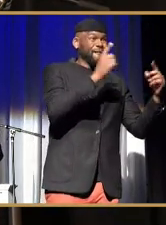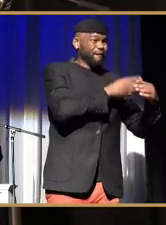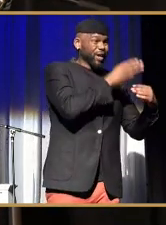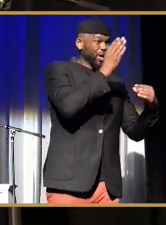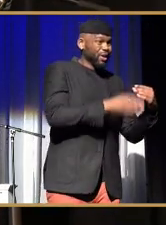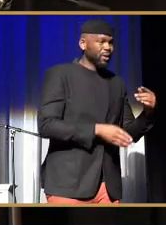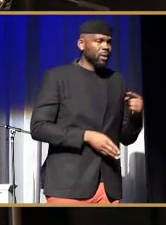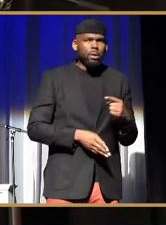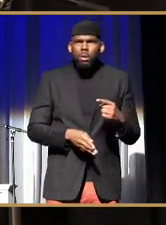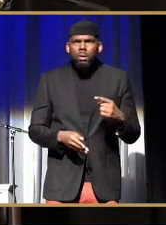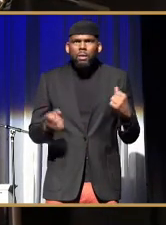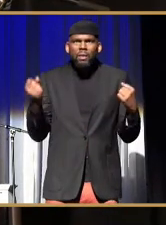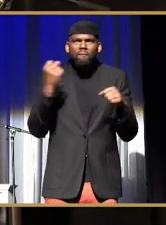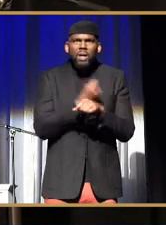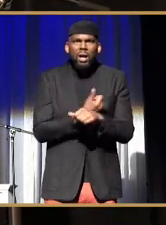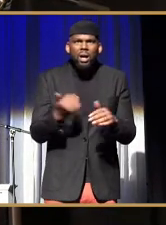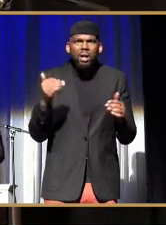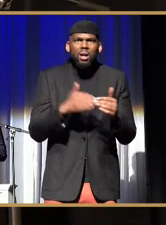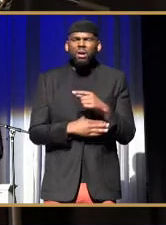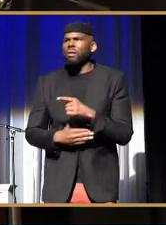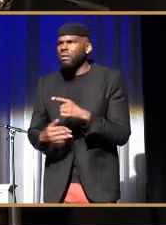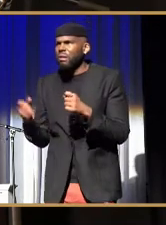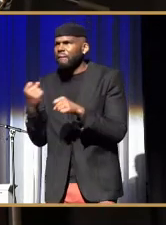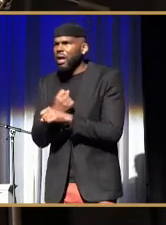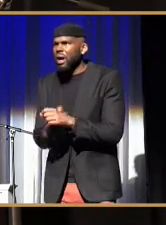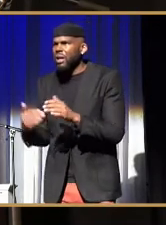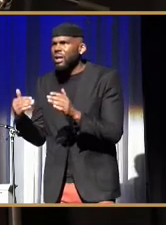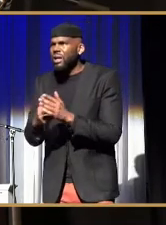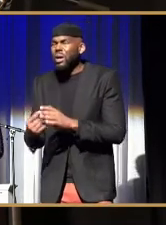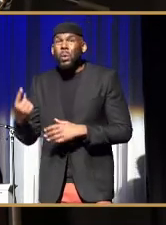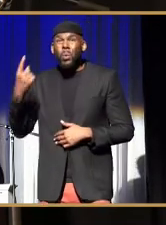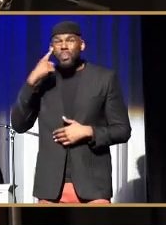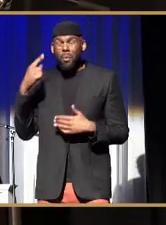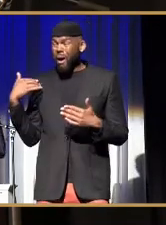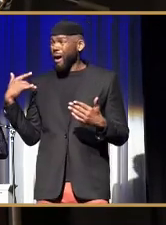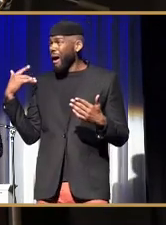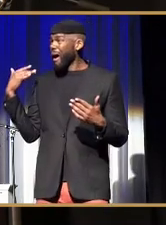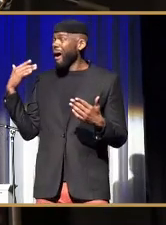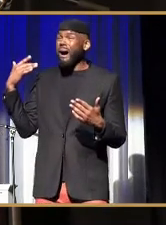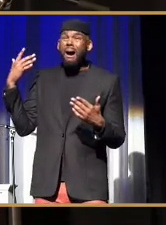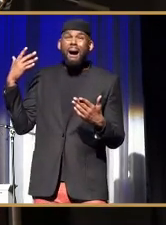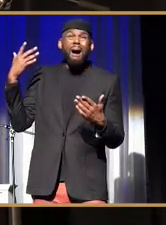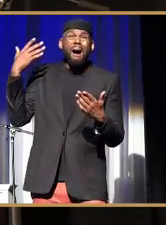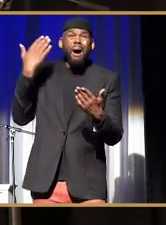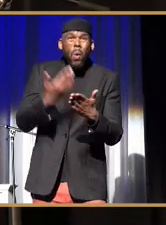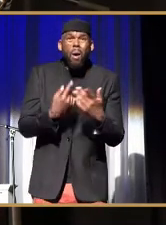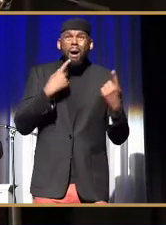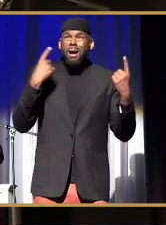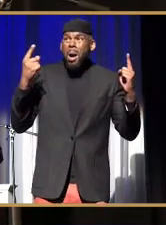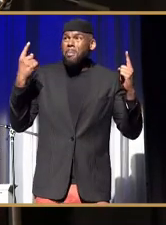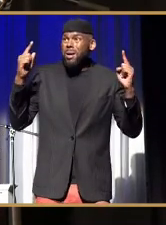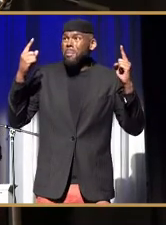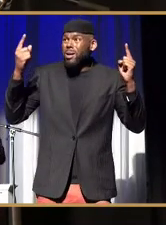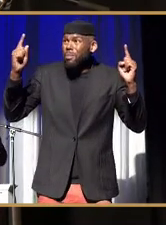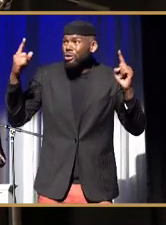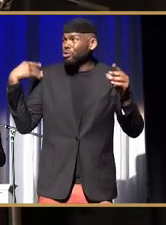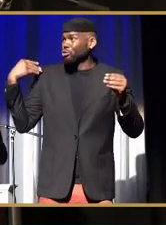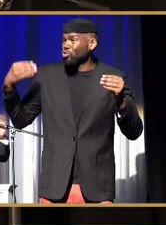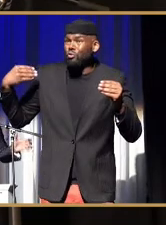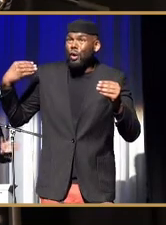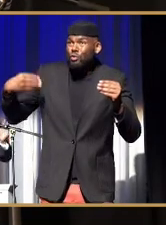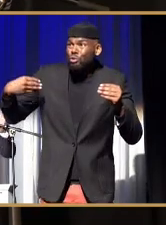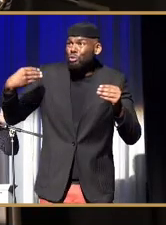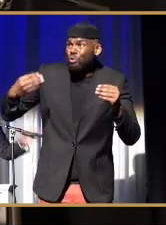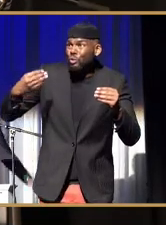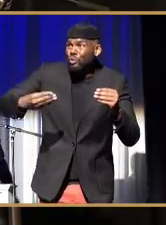ourselves having to fight again. When we think we have made it so far, when we think that we have accomplished so much as a generation,